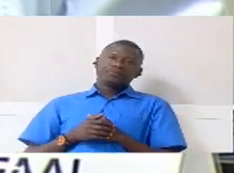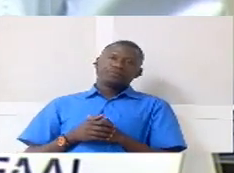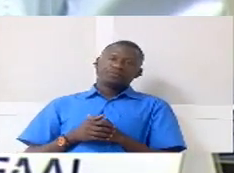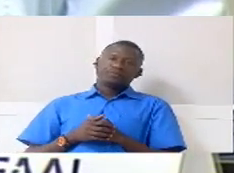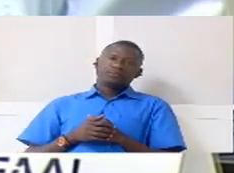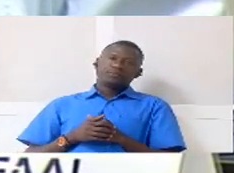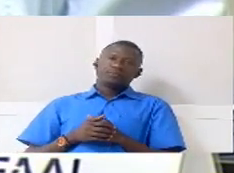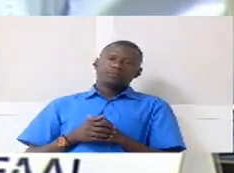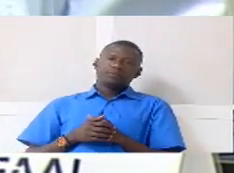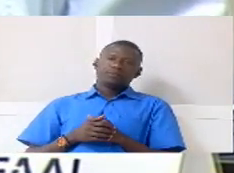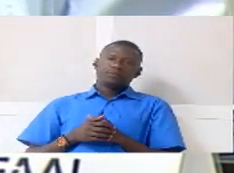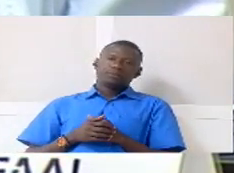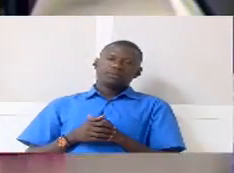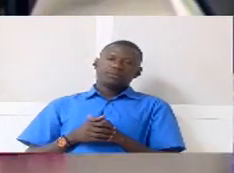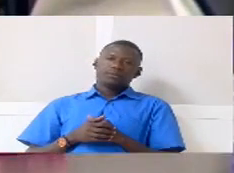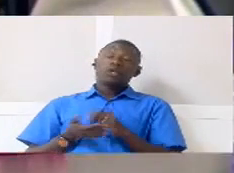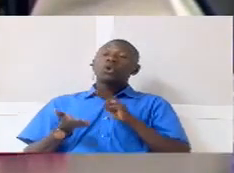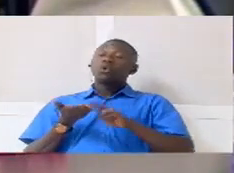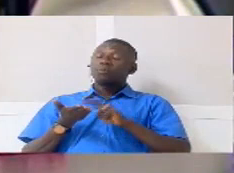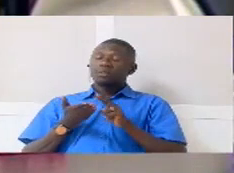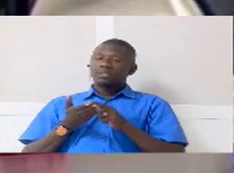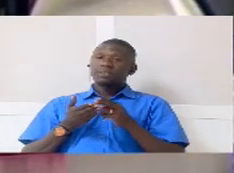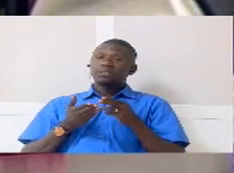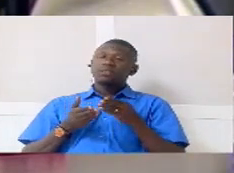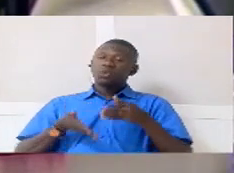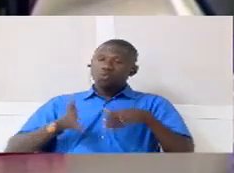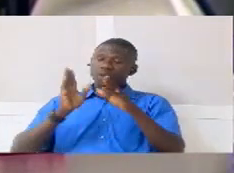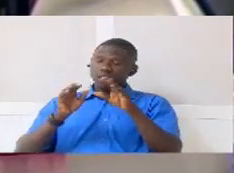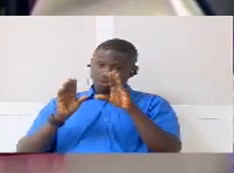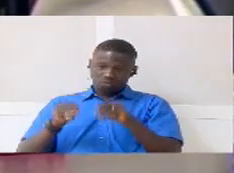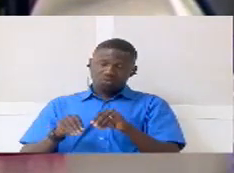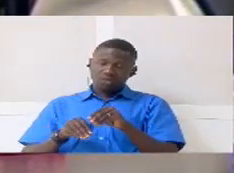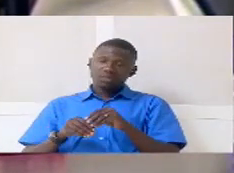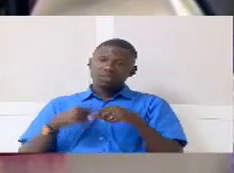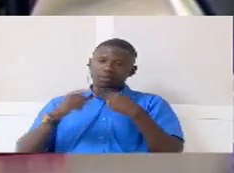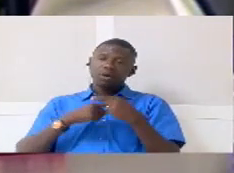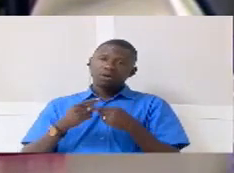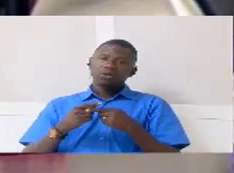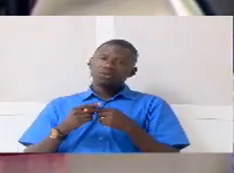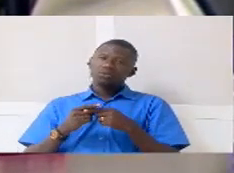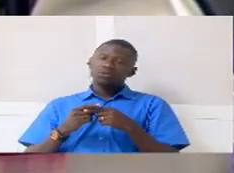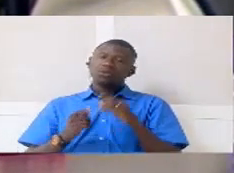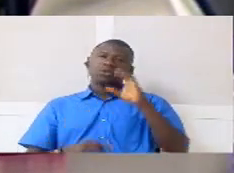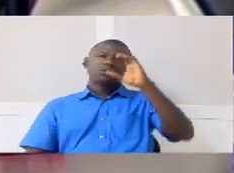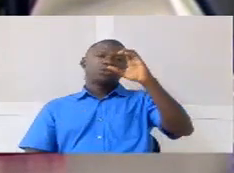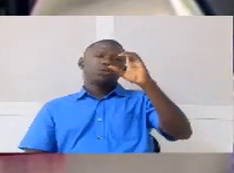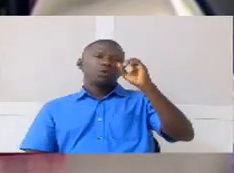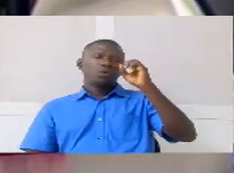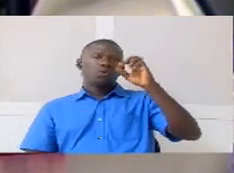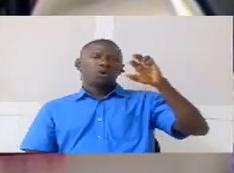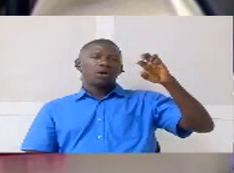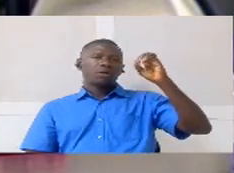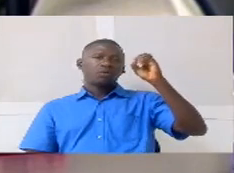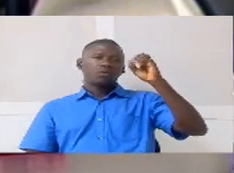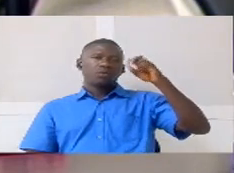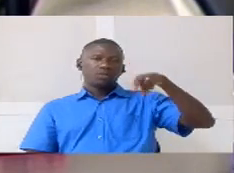inquest. Isn't that the case? Andong akakenyine tifanko, inyanta saya nyina kolu lankena maleka fome coroner's